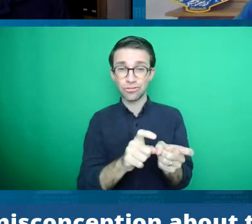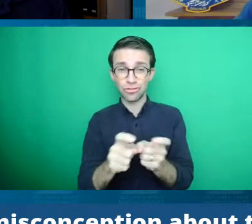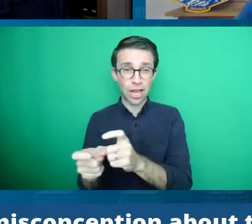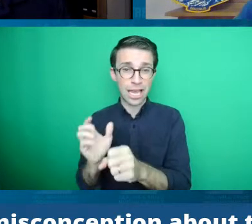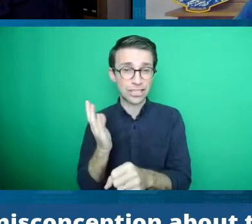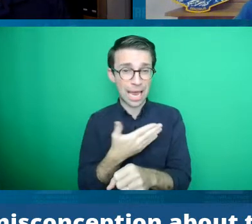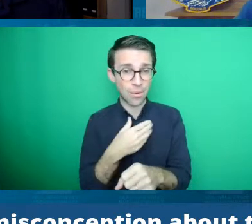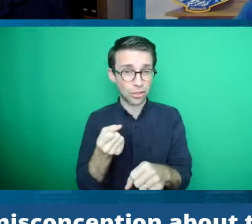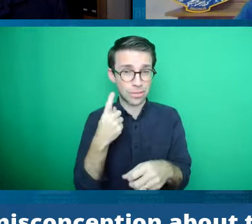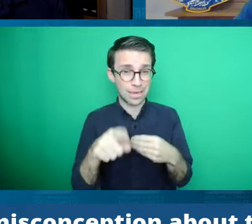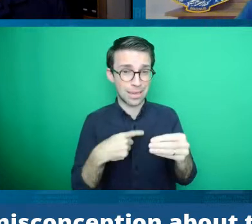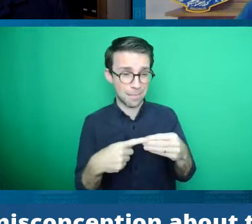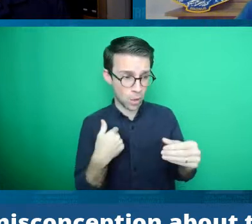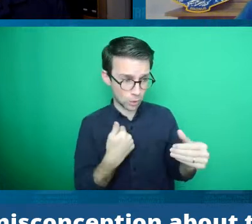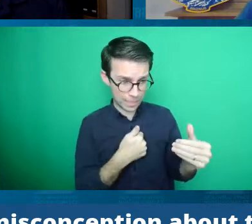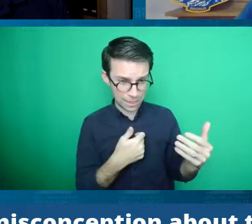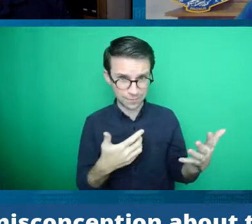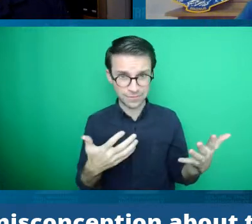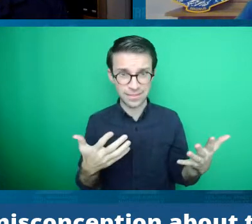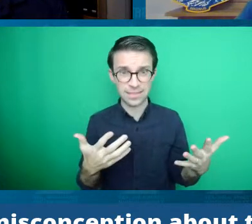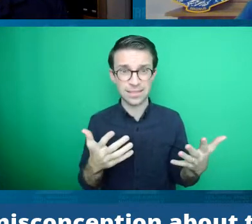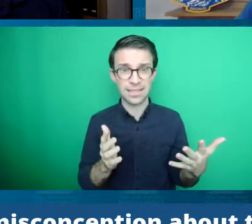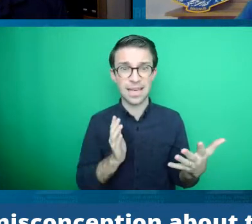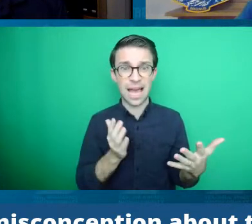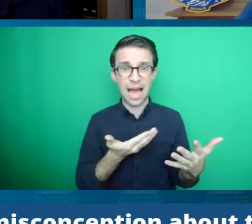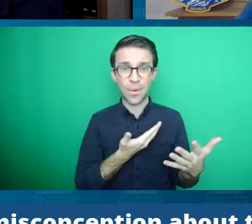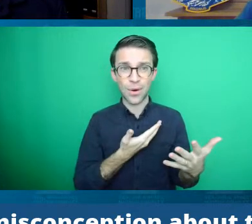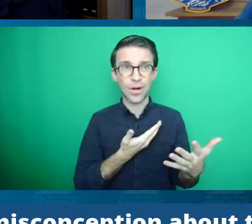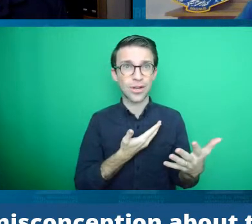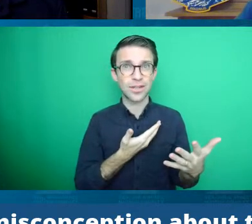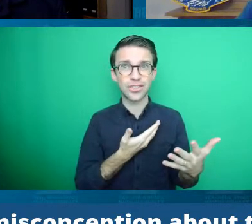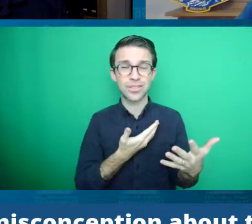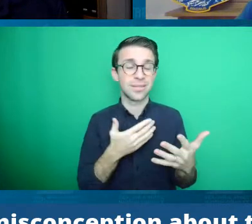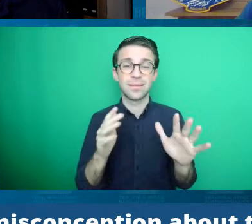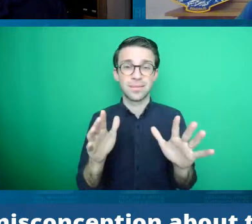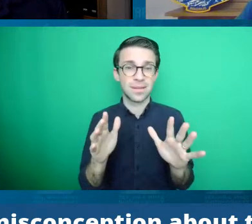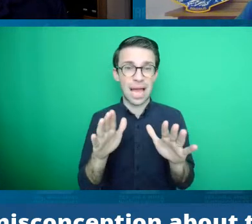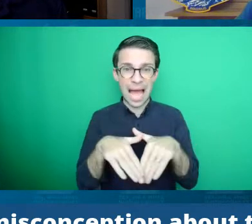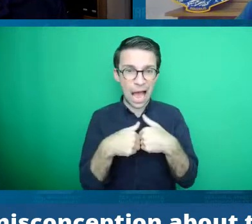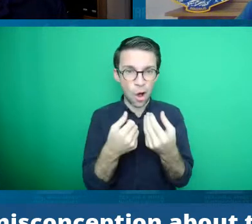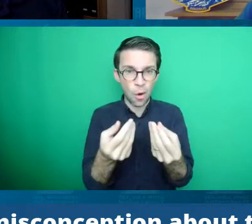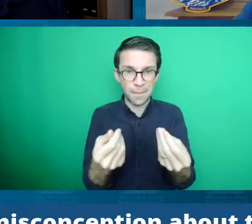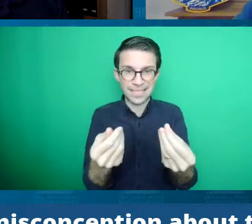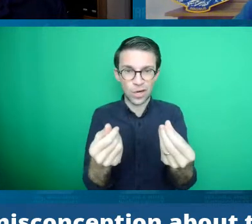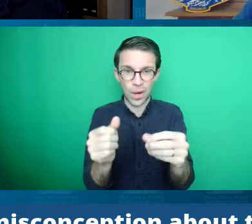of ourselves and our, just how materials work, how